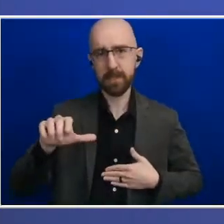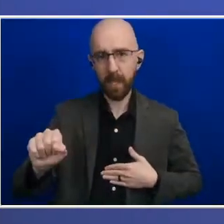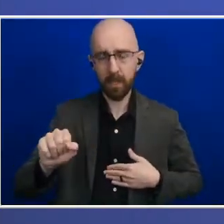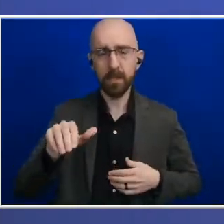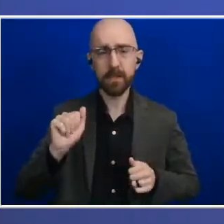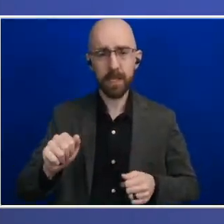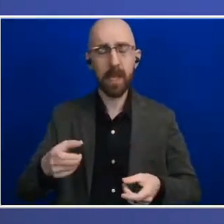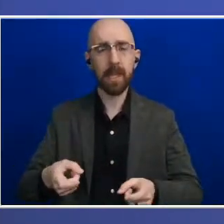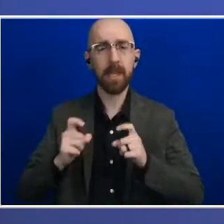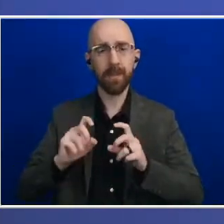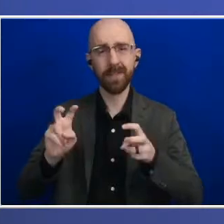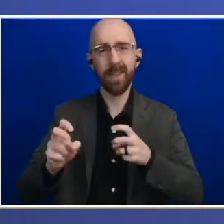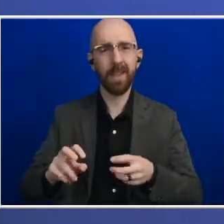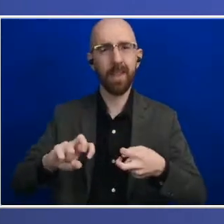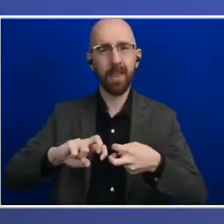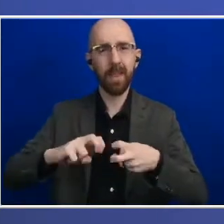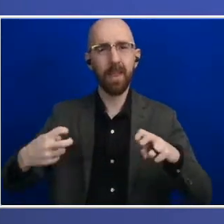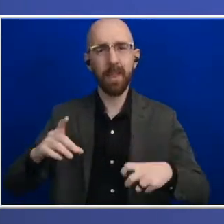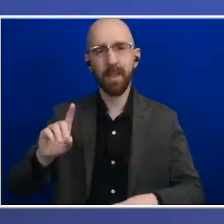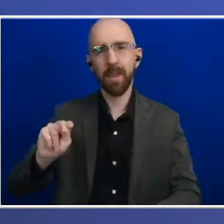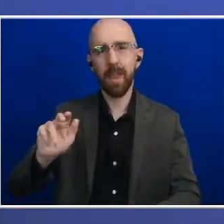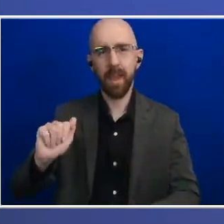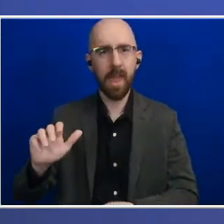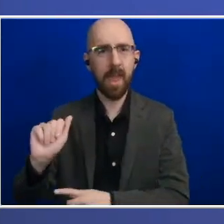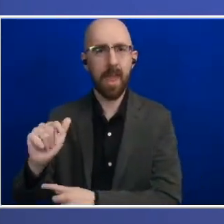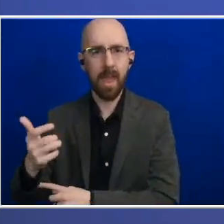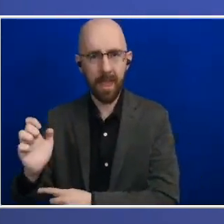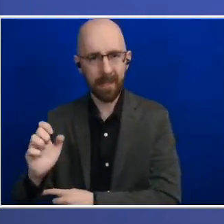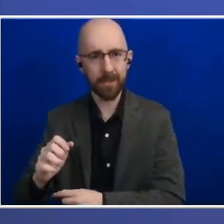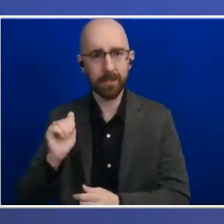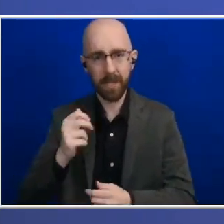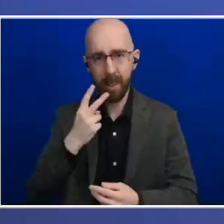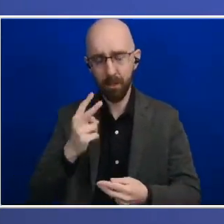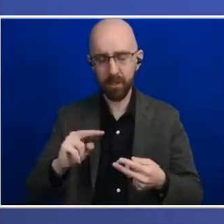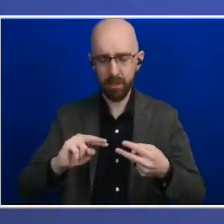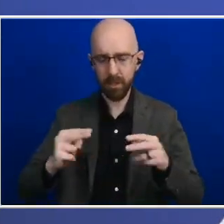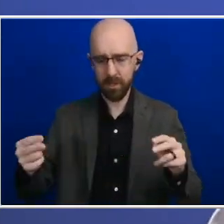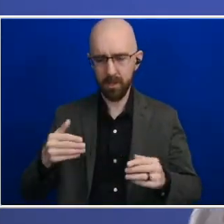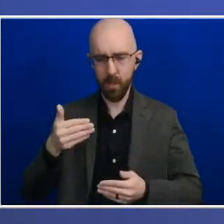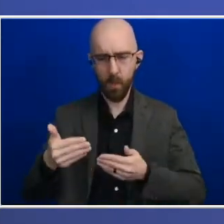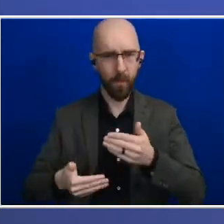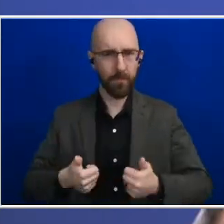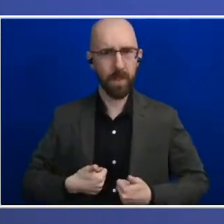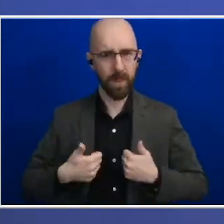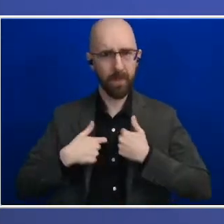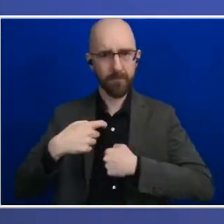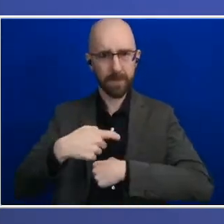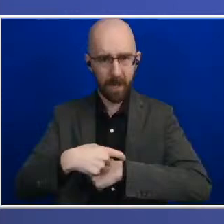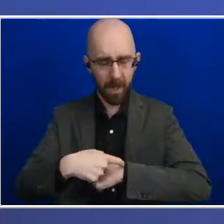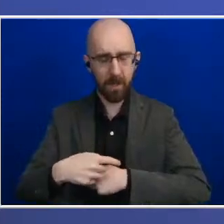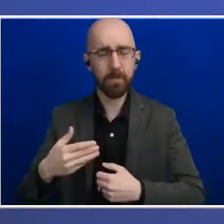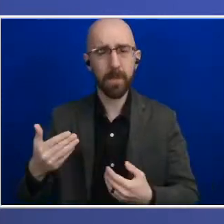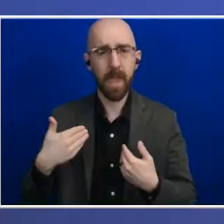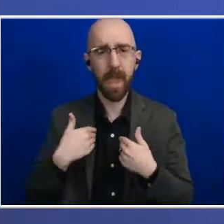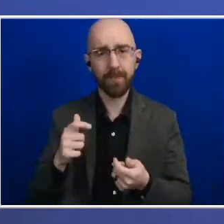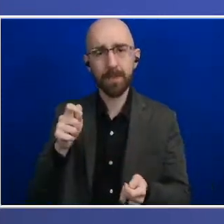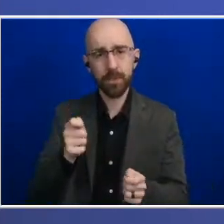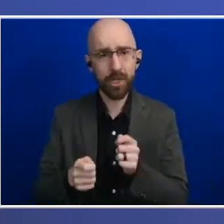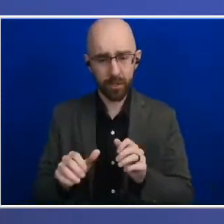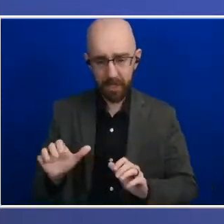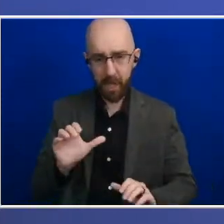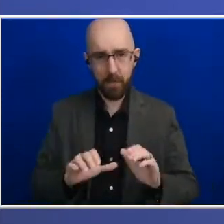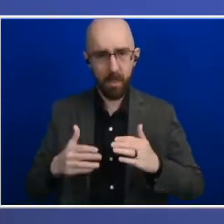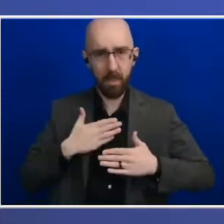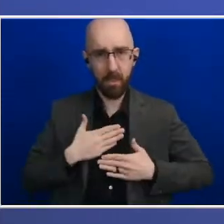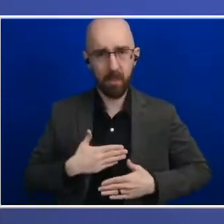DNA age. We can look at what happens to DNA over the lifetime, and there are changes, chemical changes that are made, and